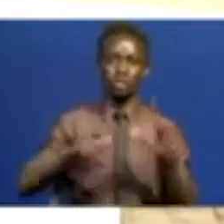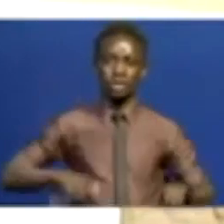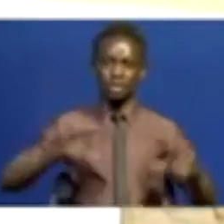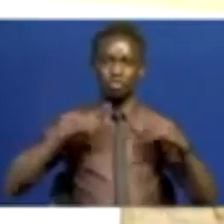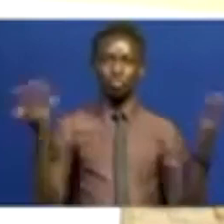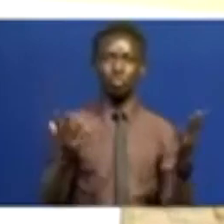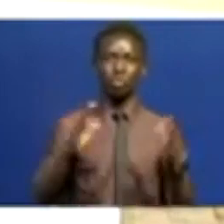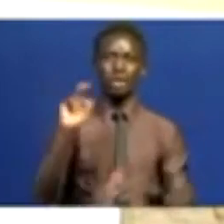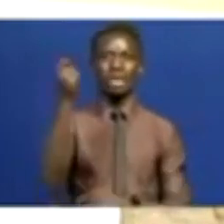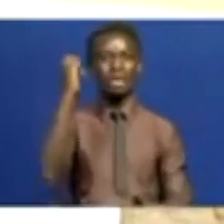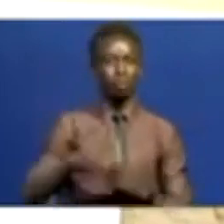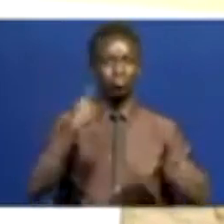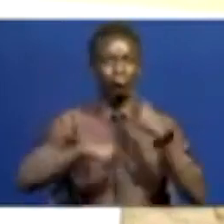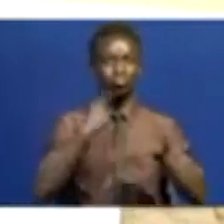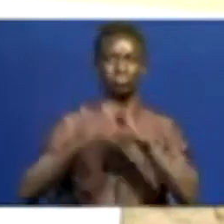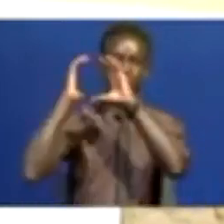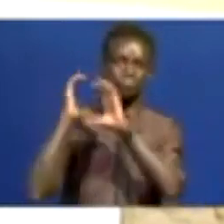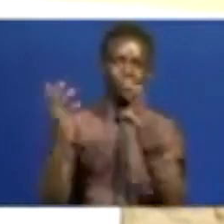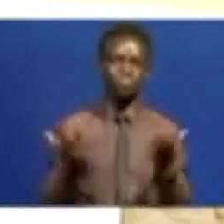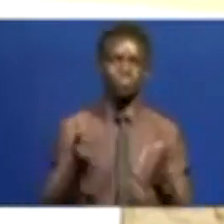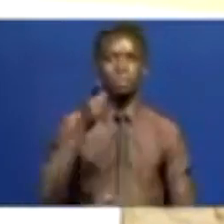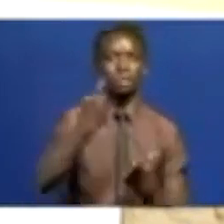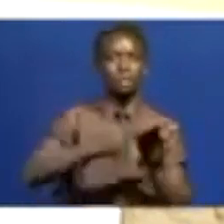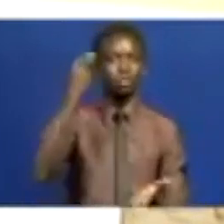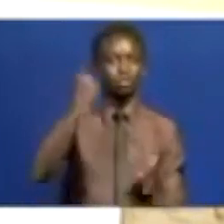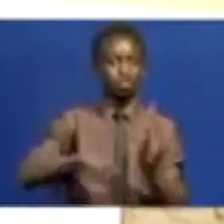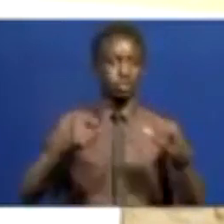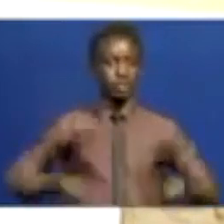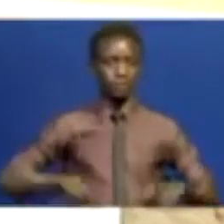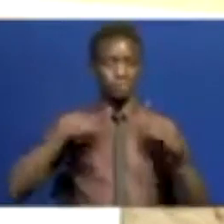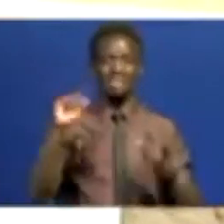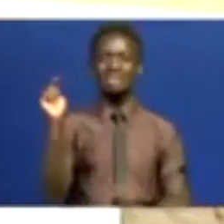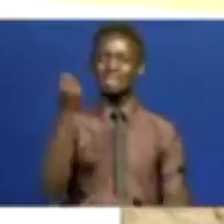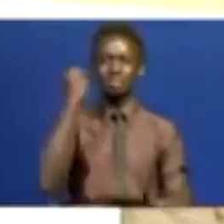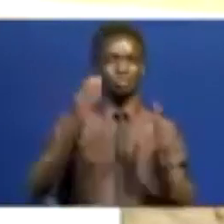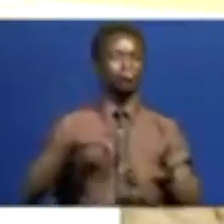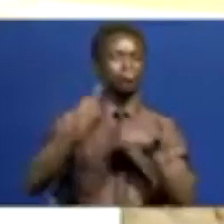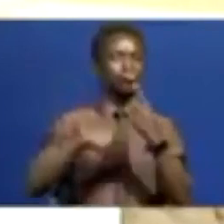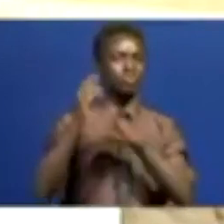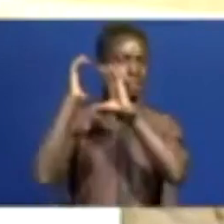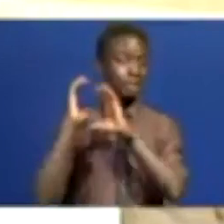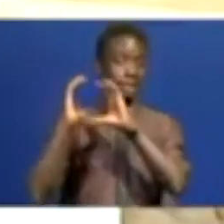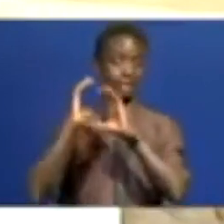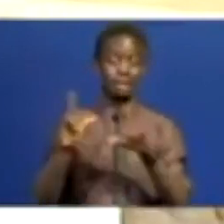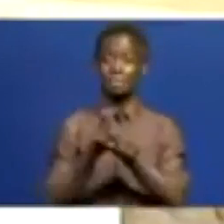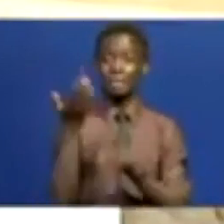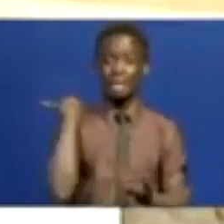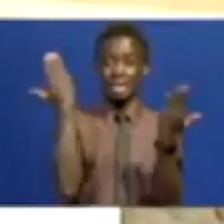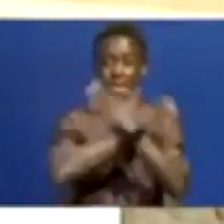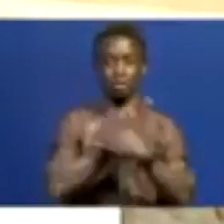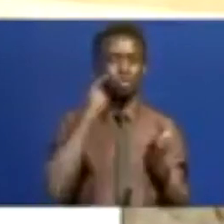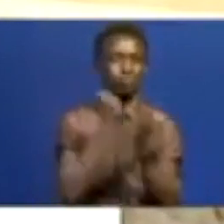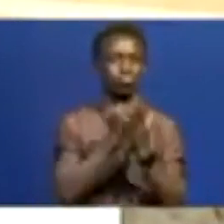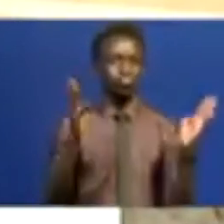shoulder, the weight of the high cost of living that Kenyans continue to shoulder. And just last night, that Gazette notice, I